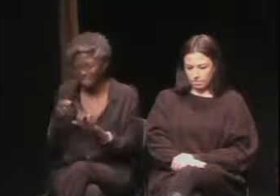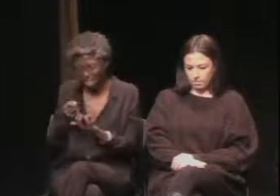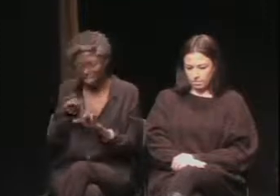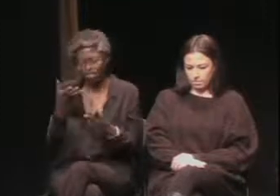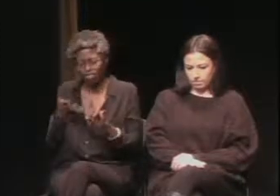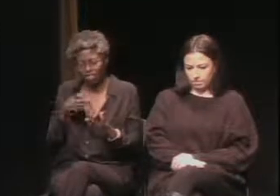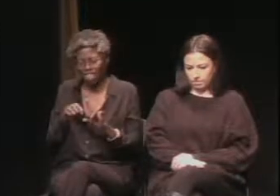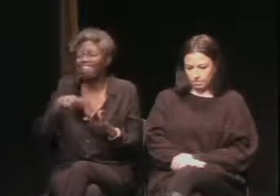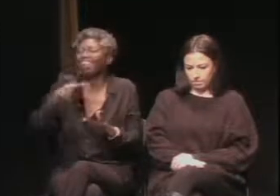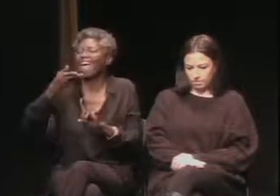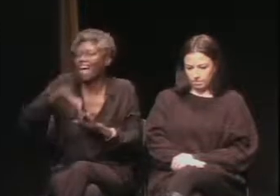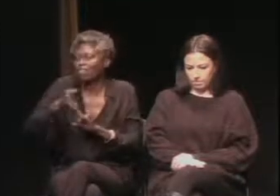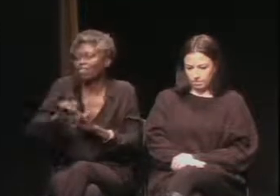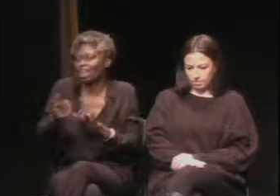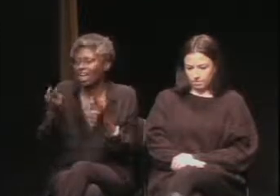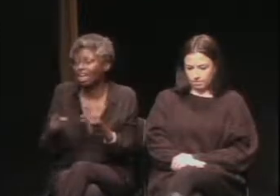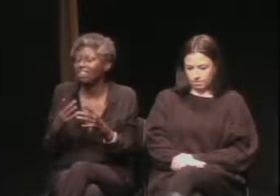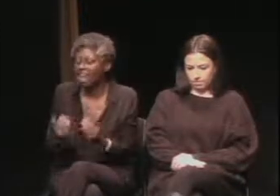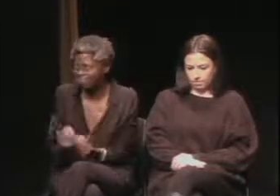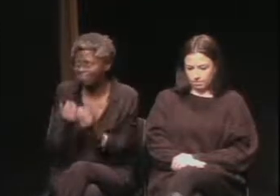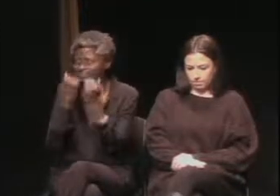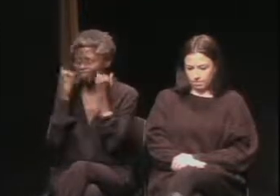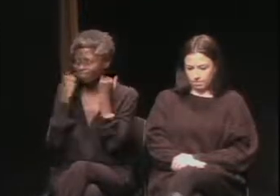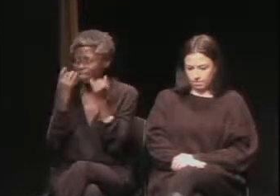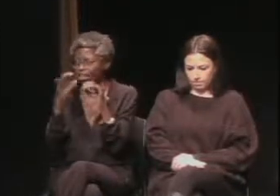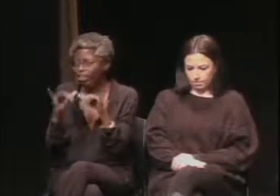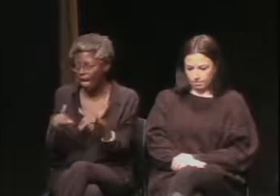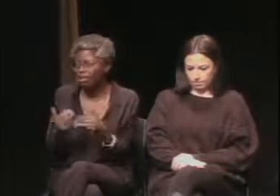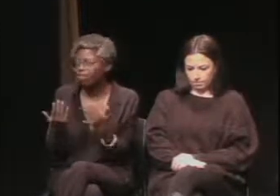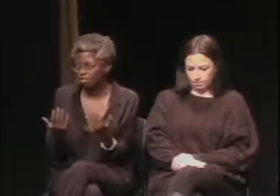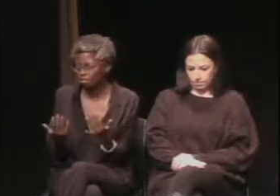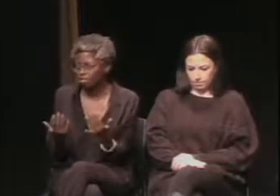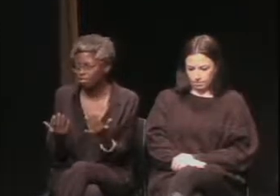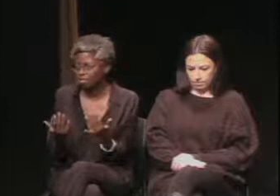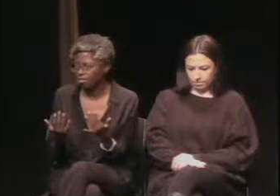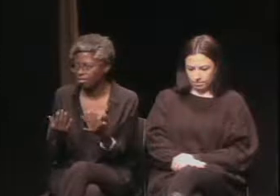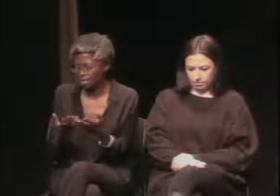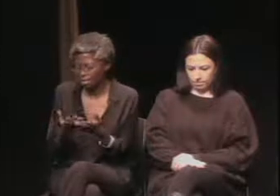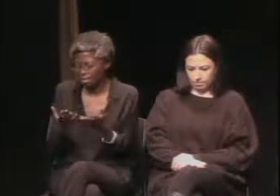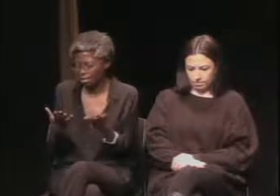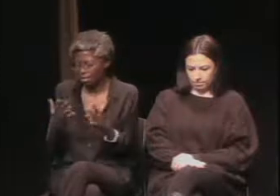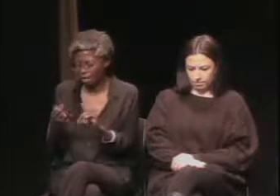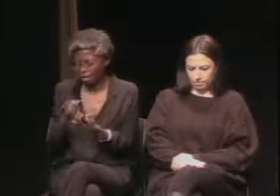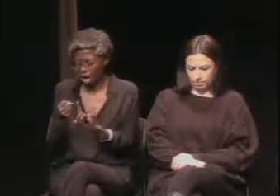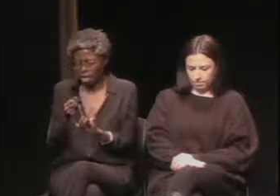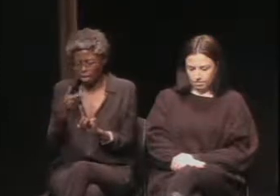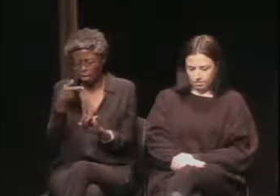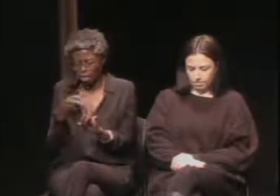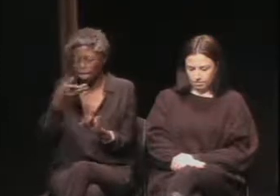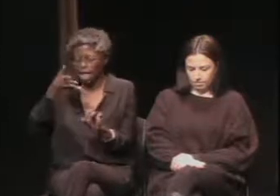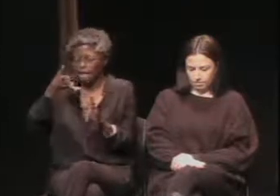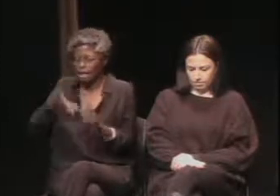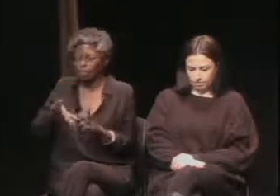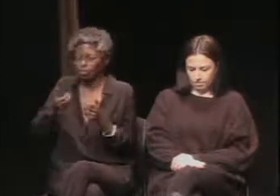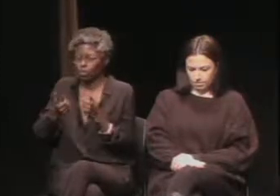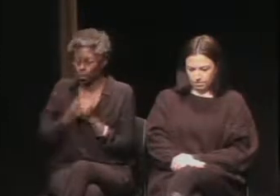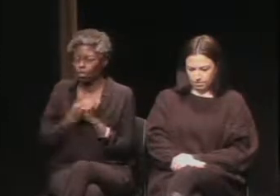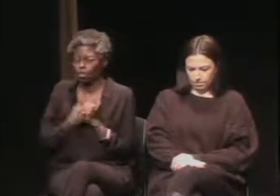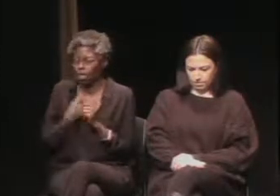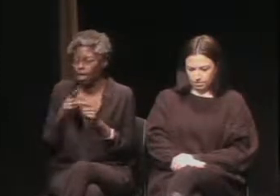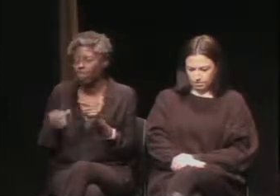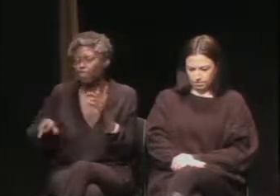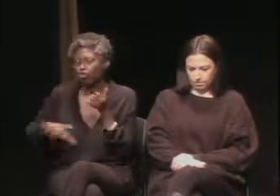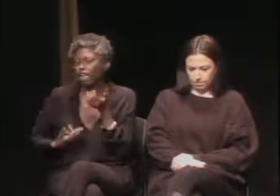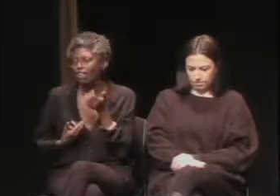violence that consume you, right? Mm-hmm. It's the thing that the violence leaves with you and the thing that people reinforce